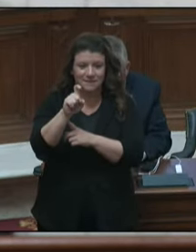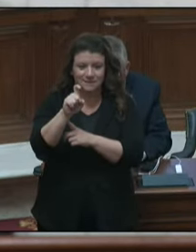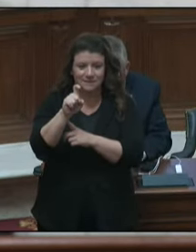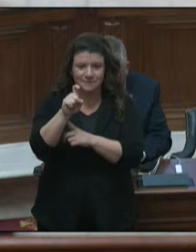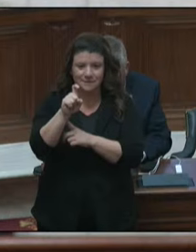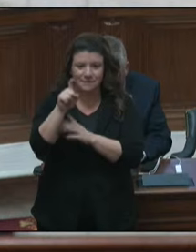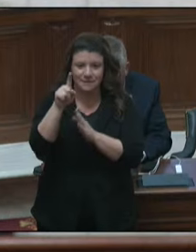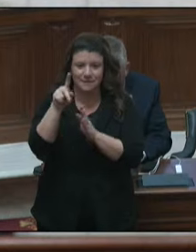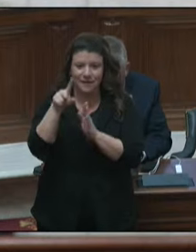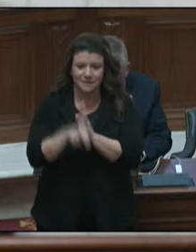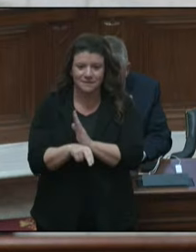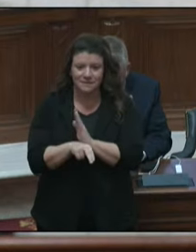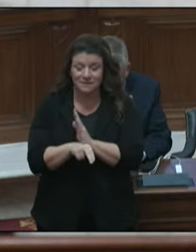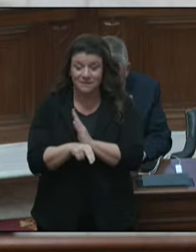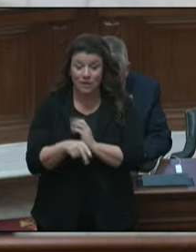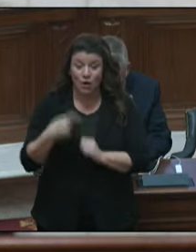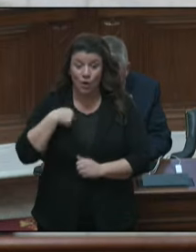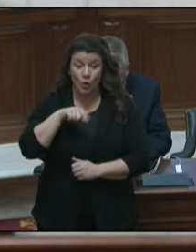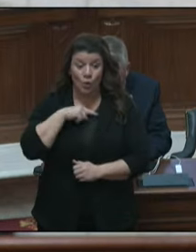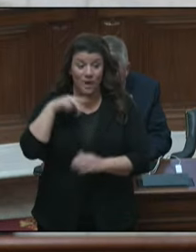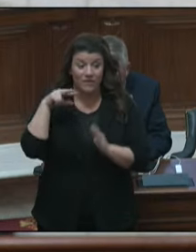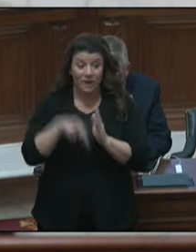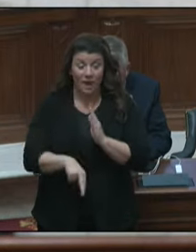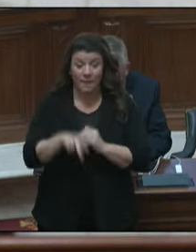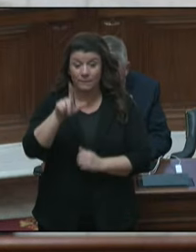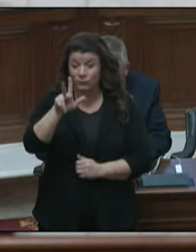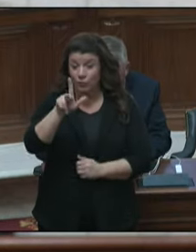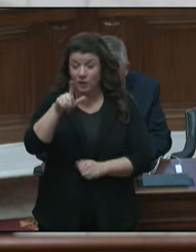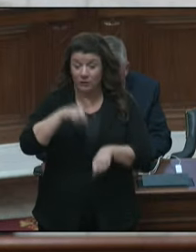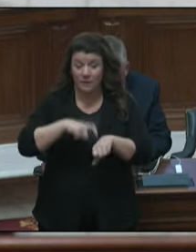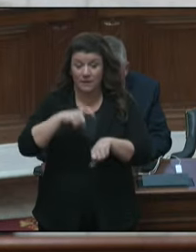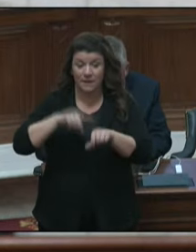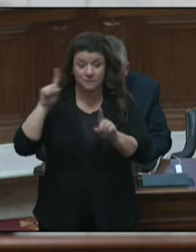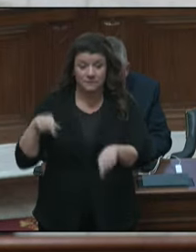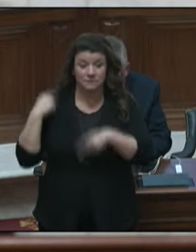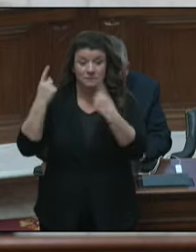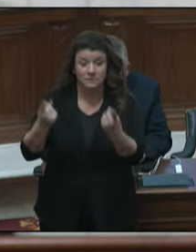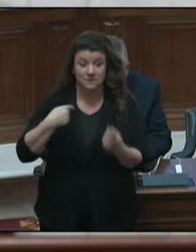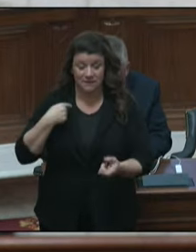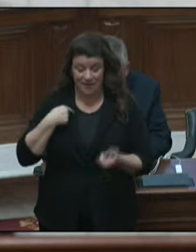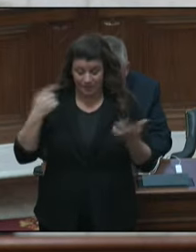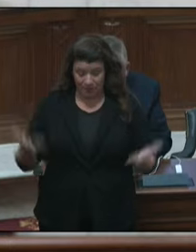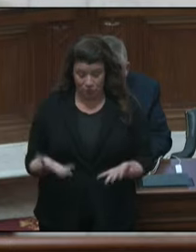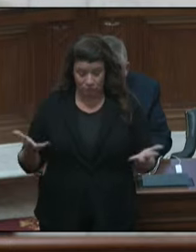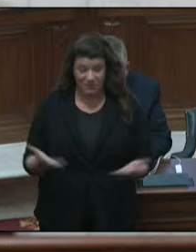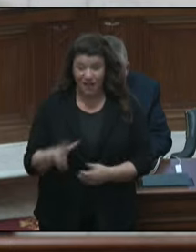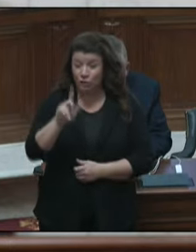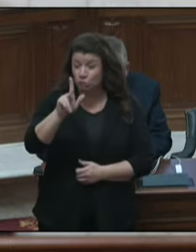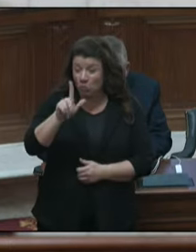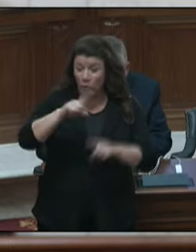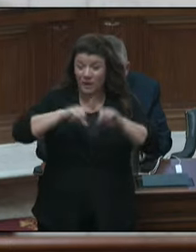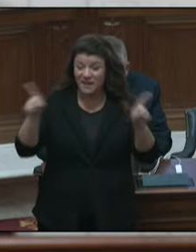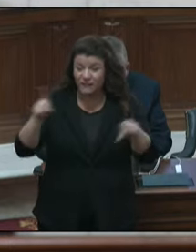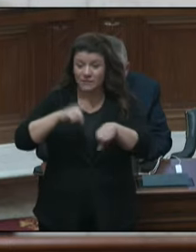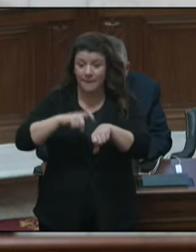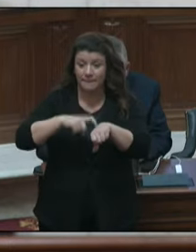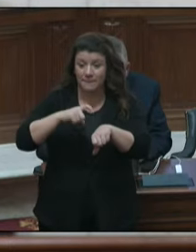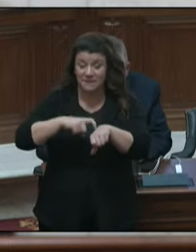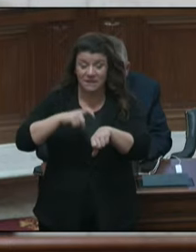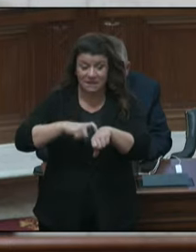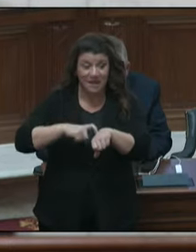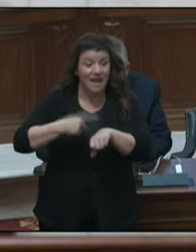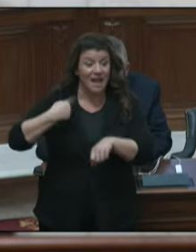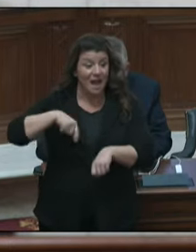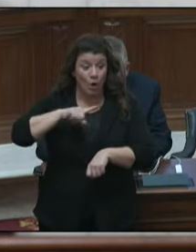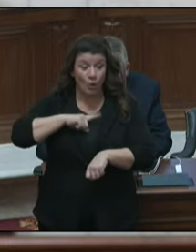cut taxes in West Virginia 23 times since I walked in the door. 23 different times. And delivered